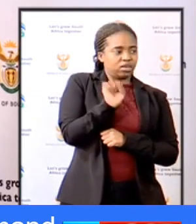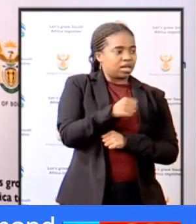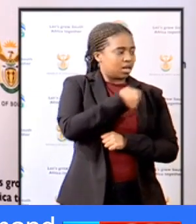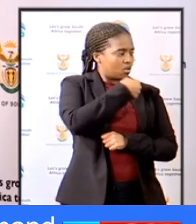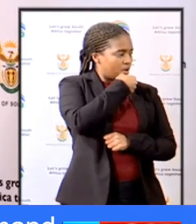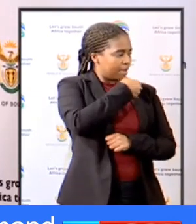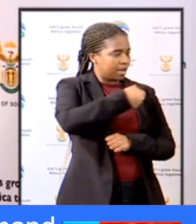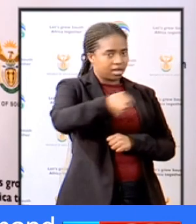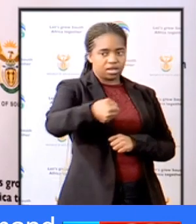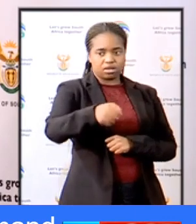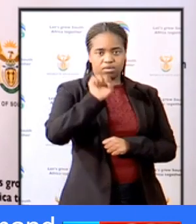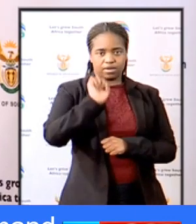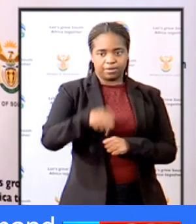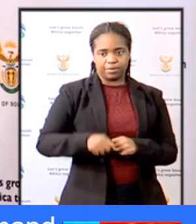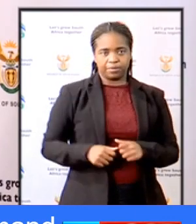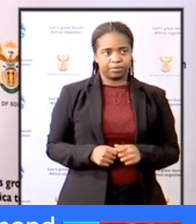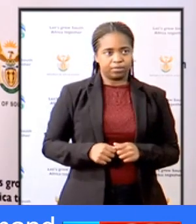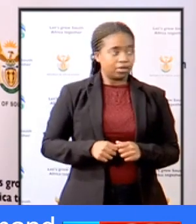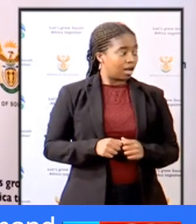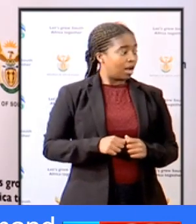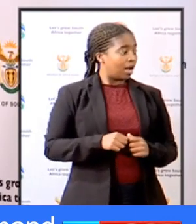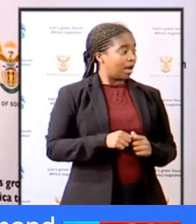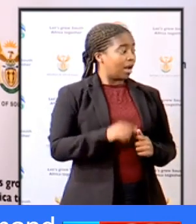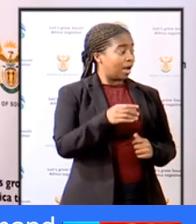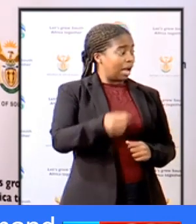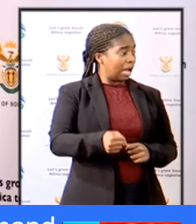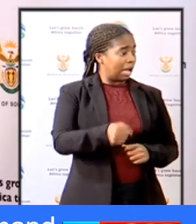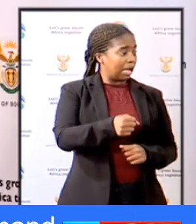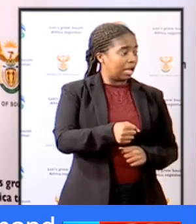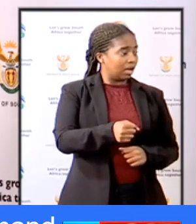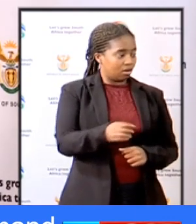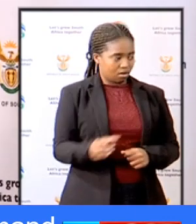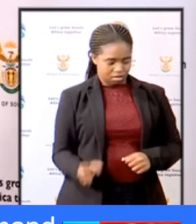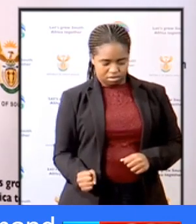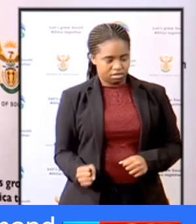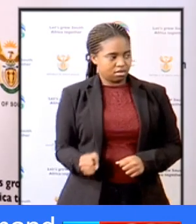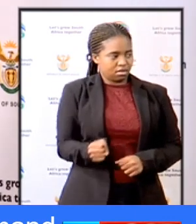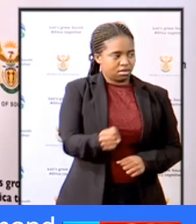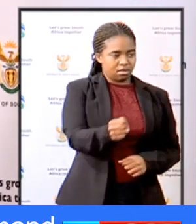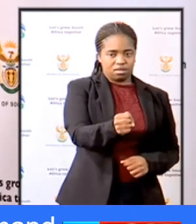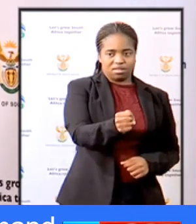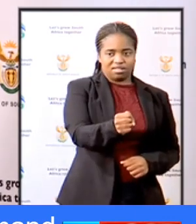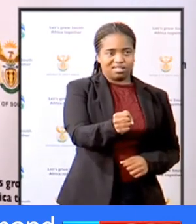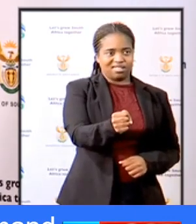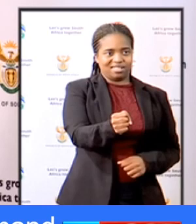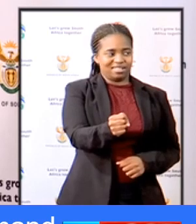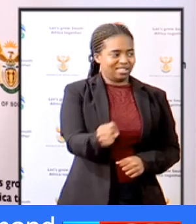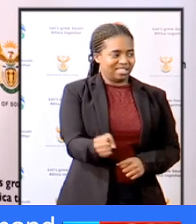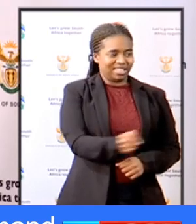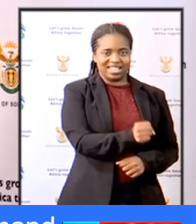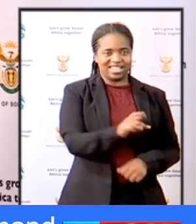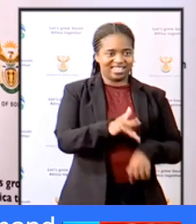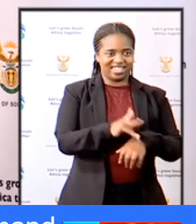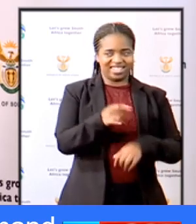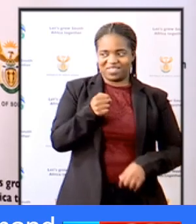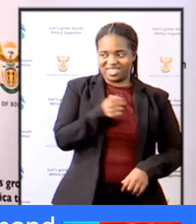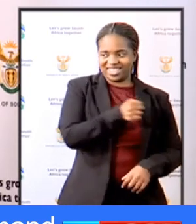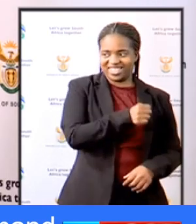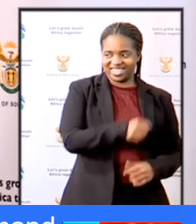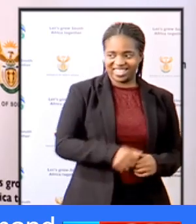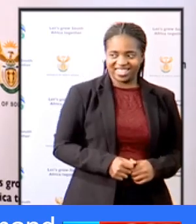mic. Don't touch the mic yet. Yeah, touch that. I did not touch the mic.